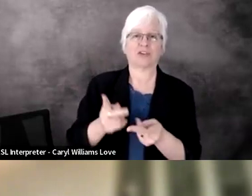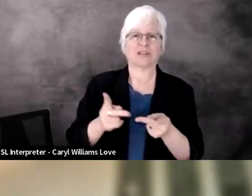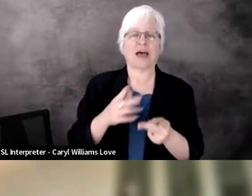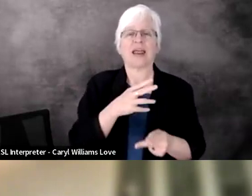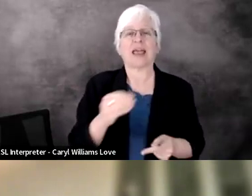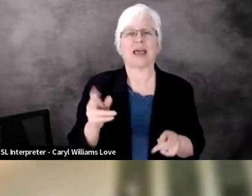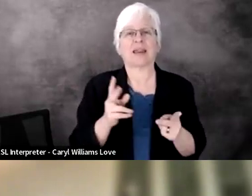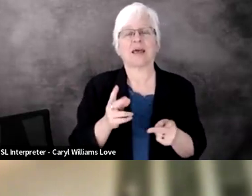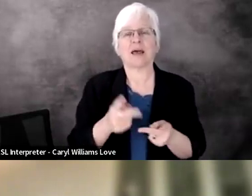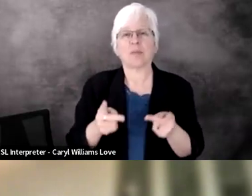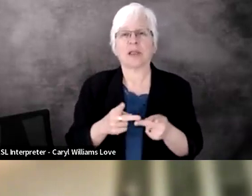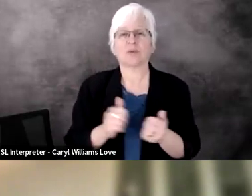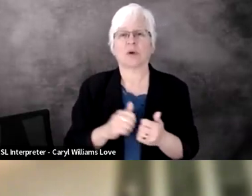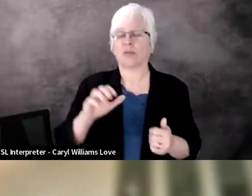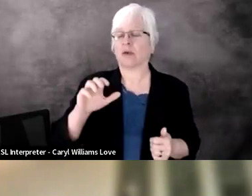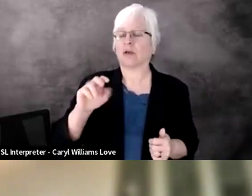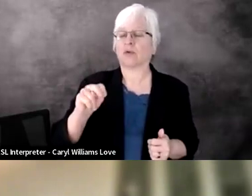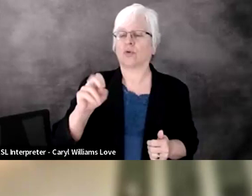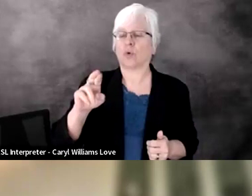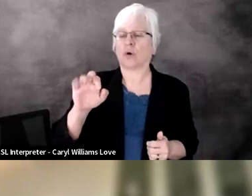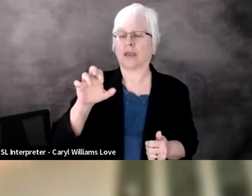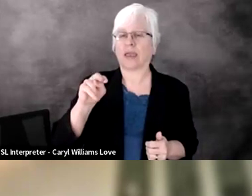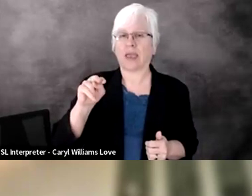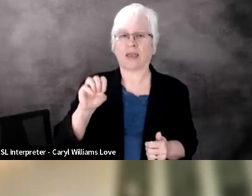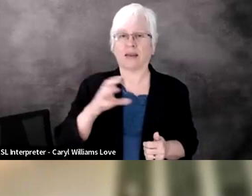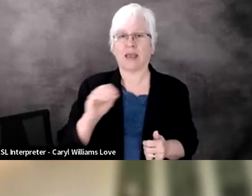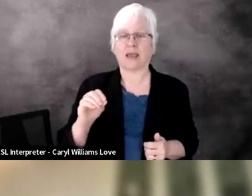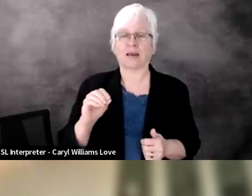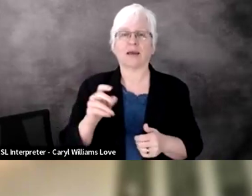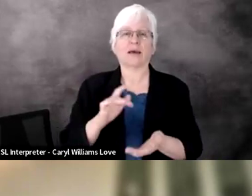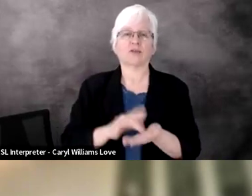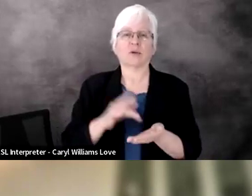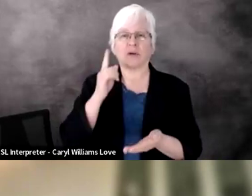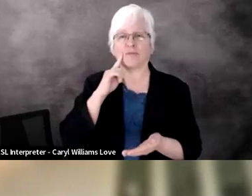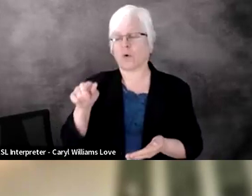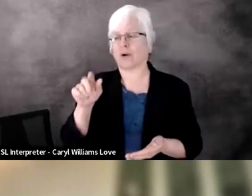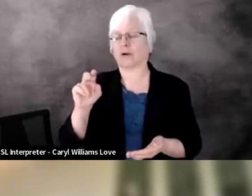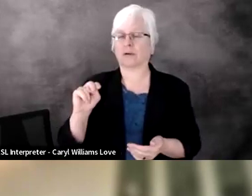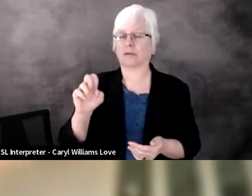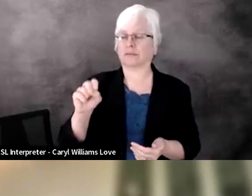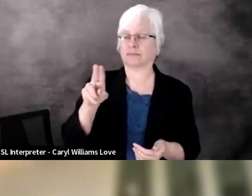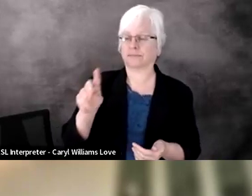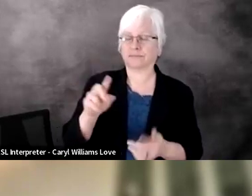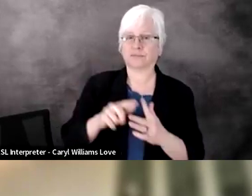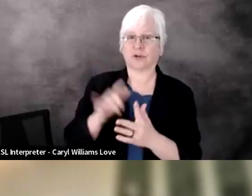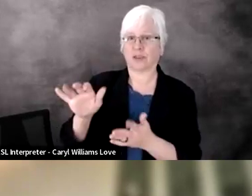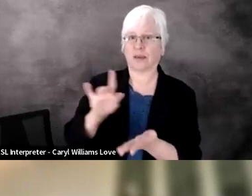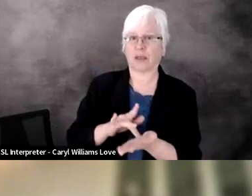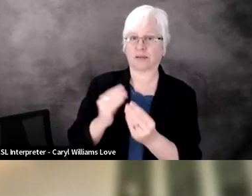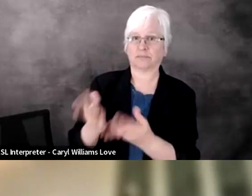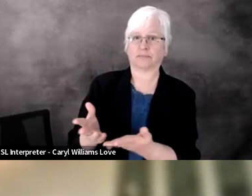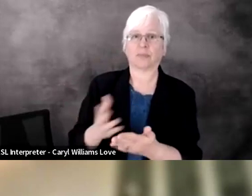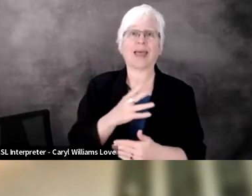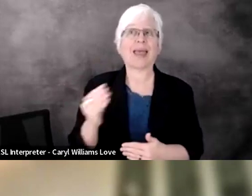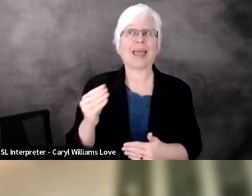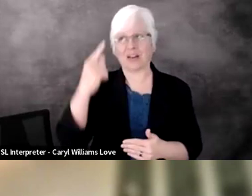having medications for alcohol use disorder and starting patients on that. And then thinking out of